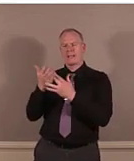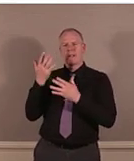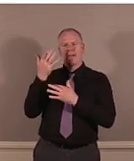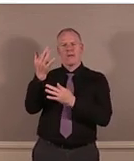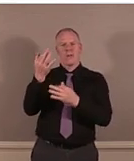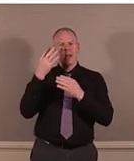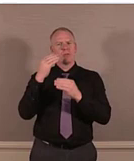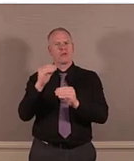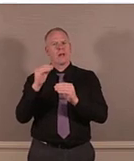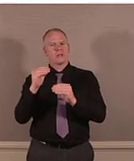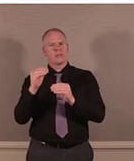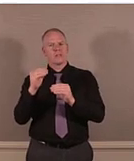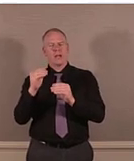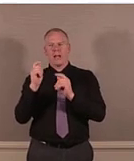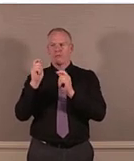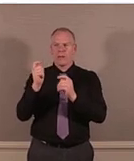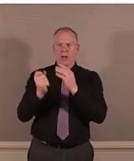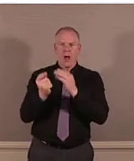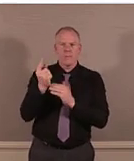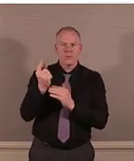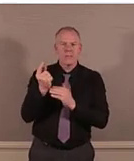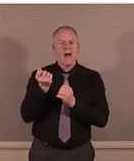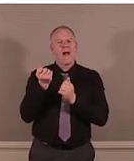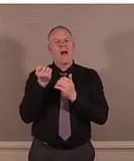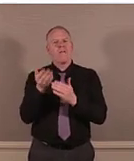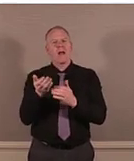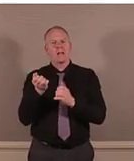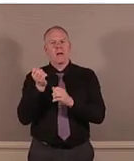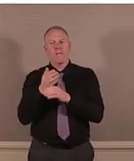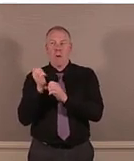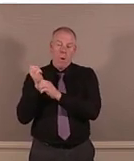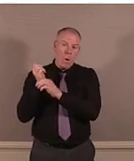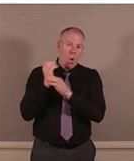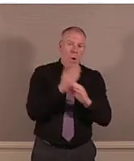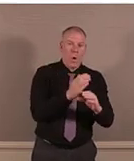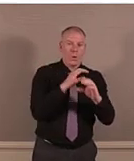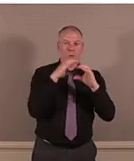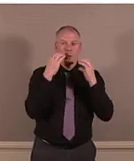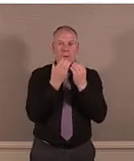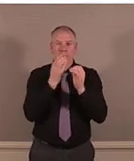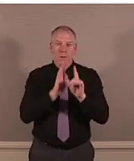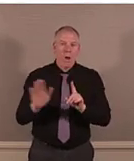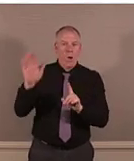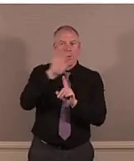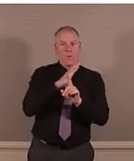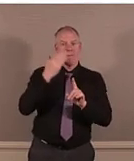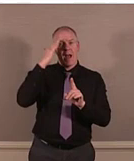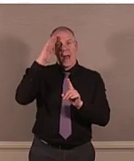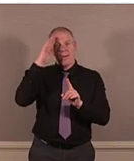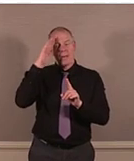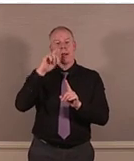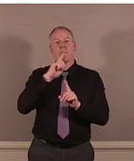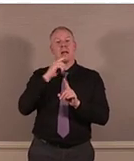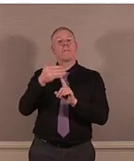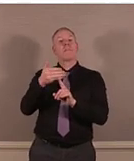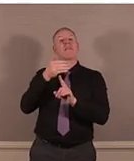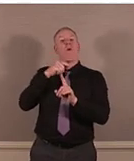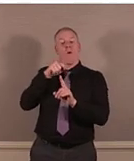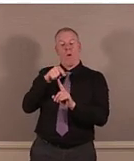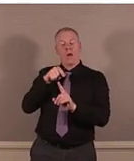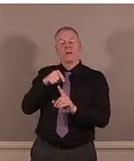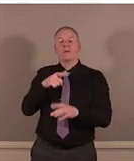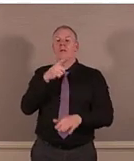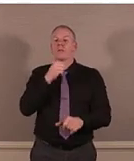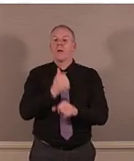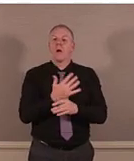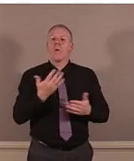education and training options that are available in every single community across the country. But before I do that, I would like to talk